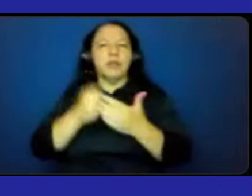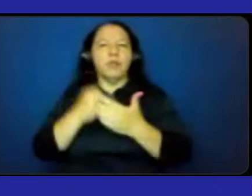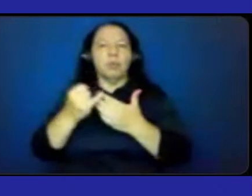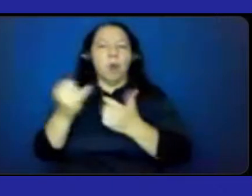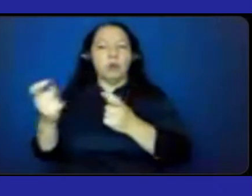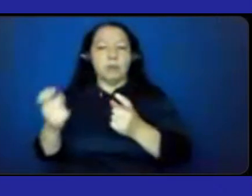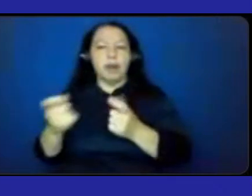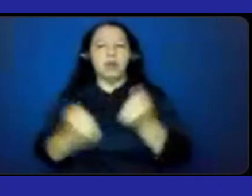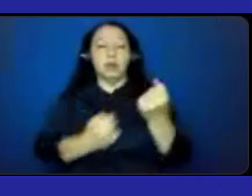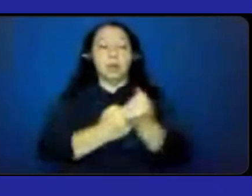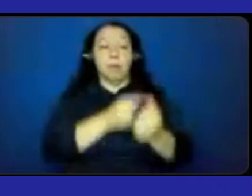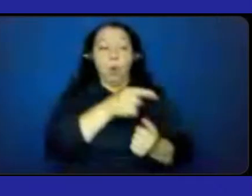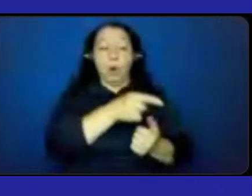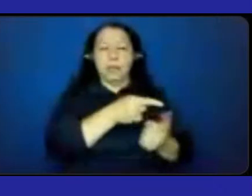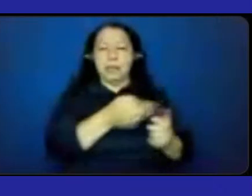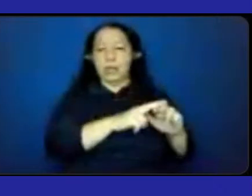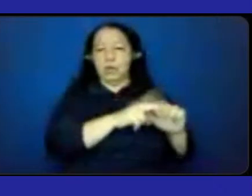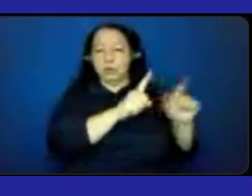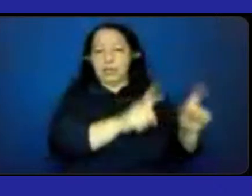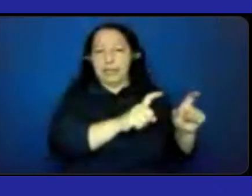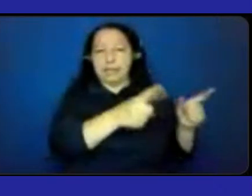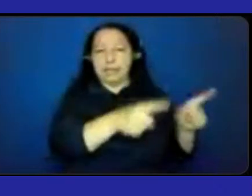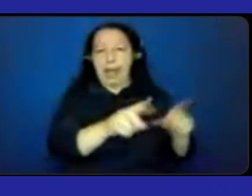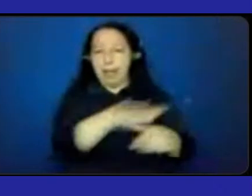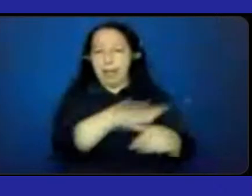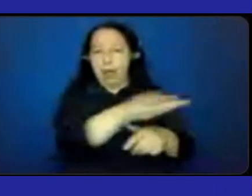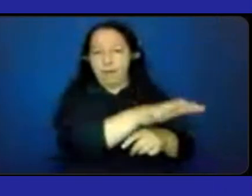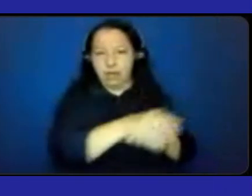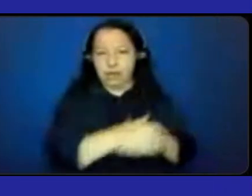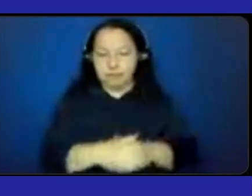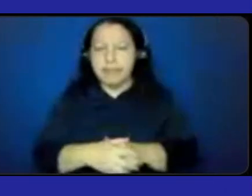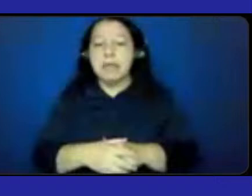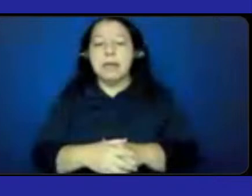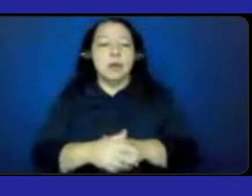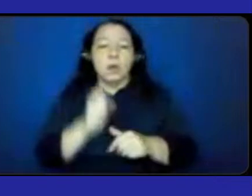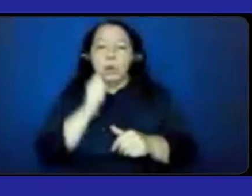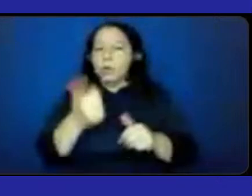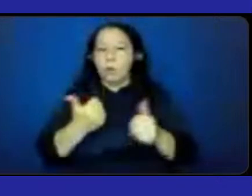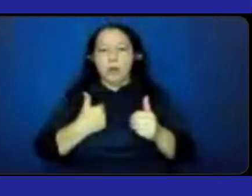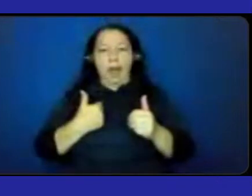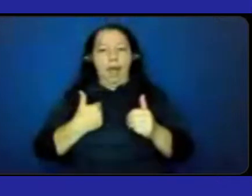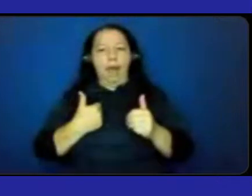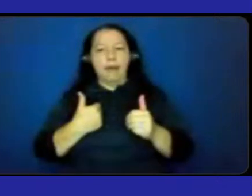that testing that would happen out in the field. So we do not have,